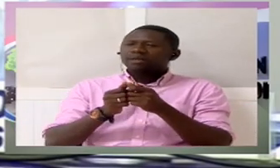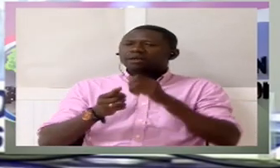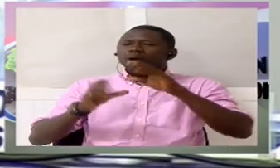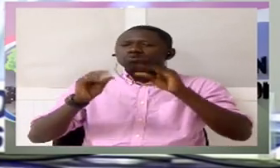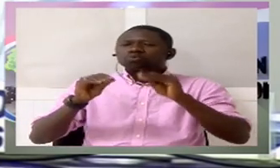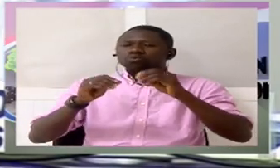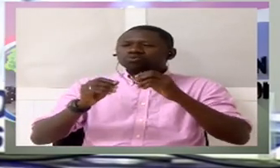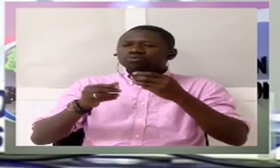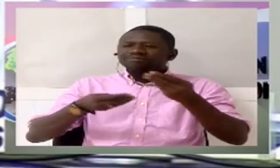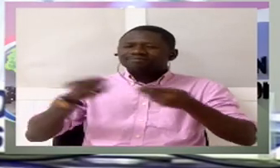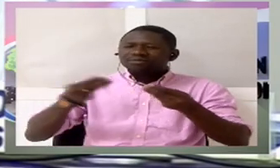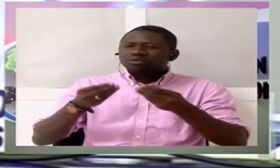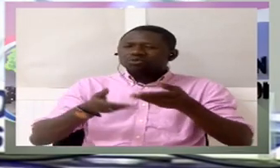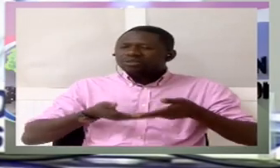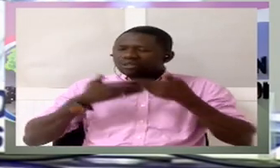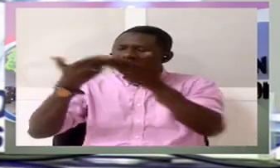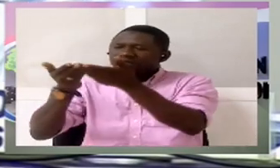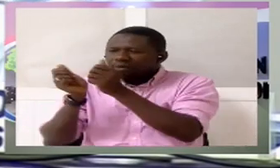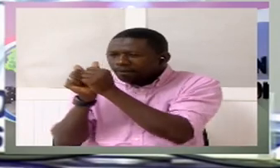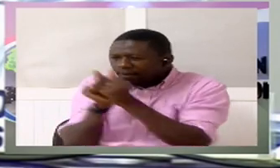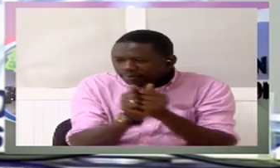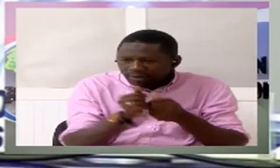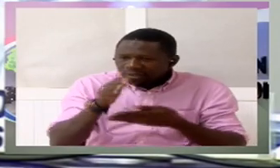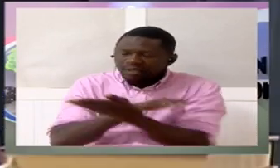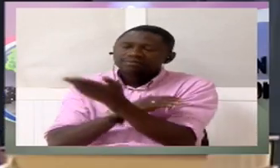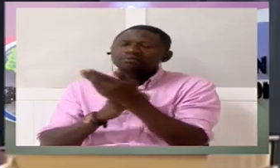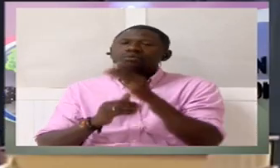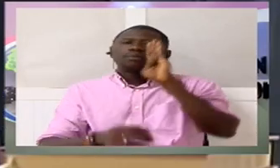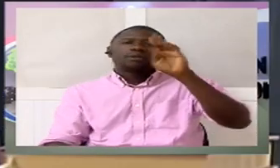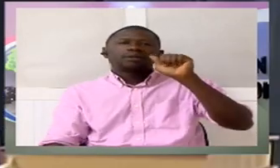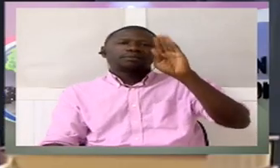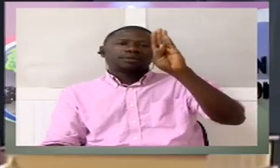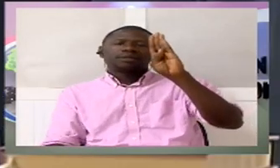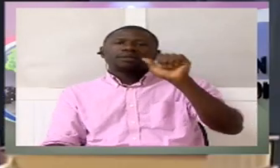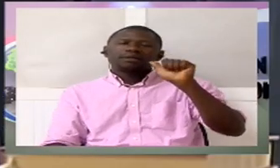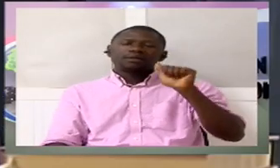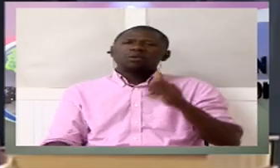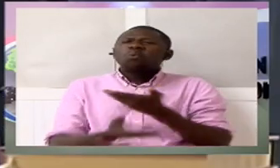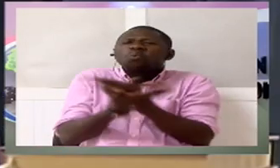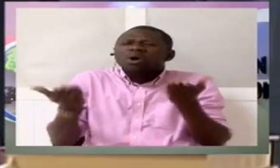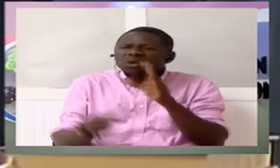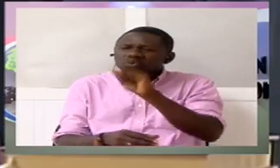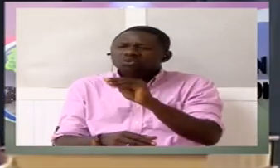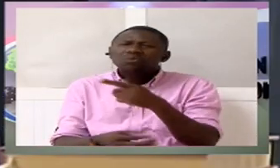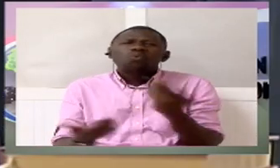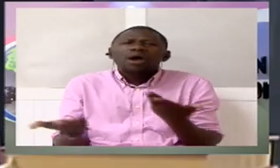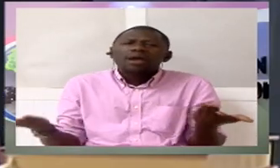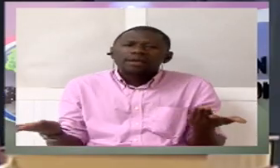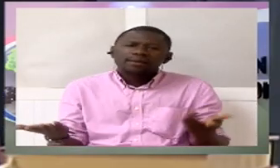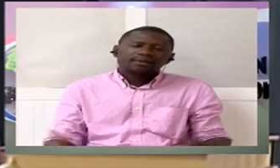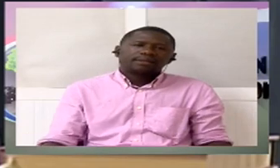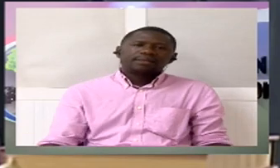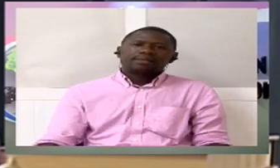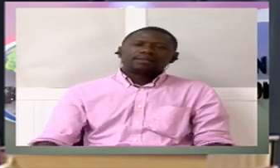Baba into the prison. Why was it necessary to do that? Muna ya kendi anyanta hanifo ikatamirod ke iwo